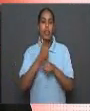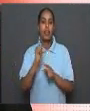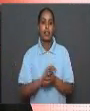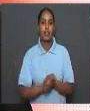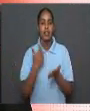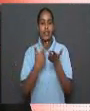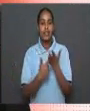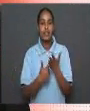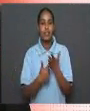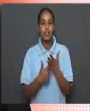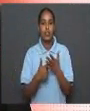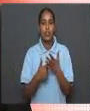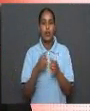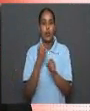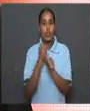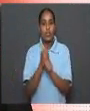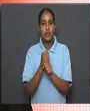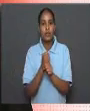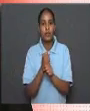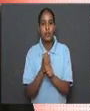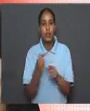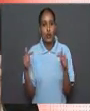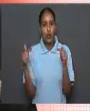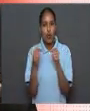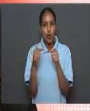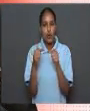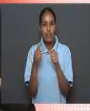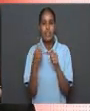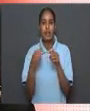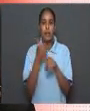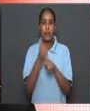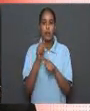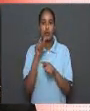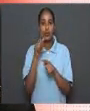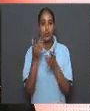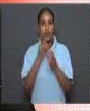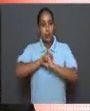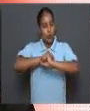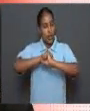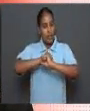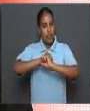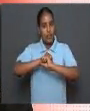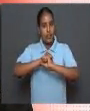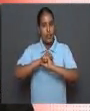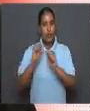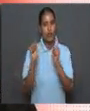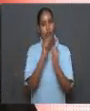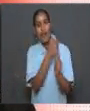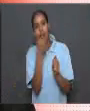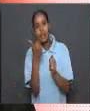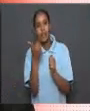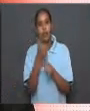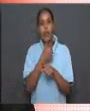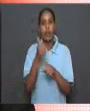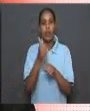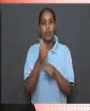metals. This is accomplished by connecting the metal that you want to protect with